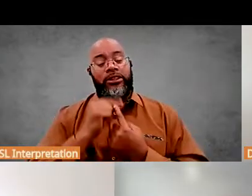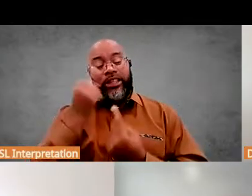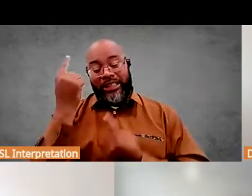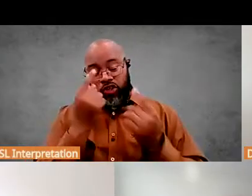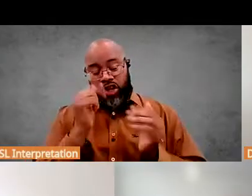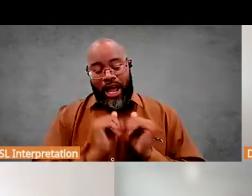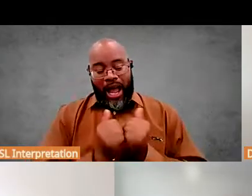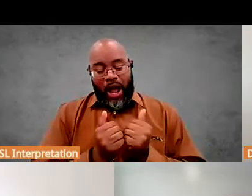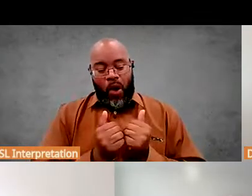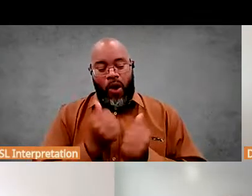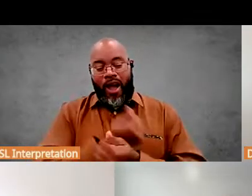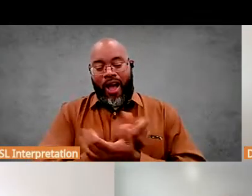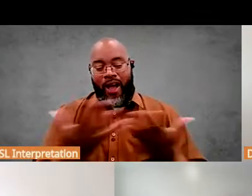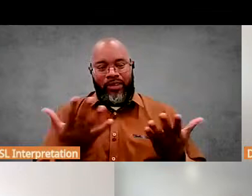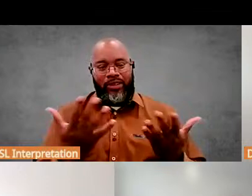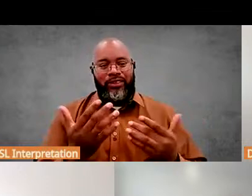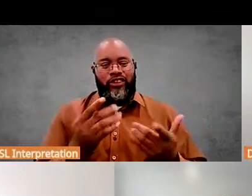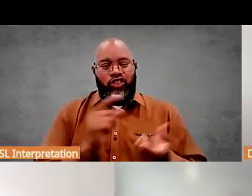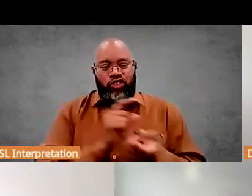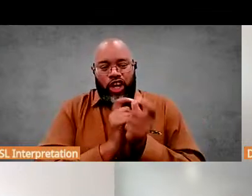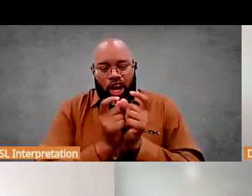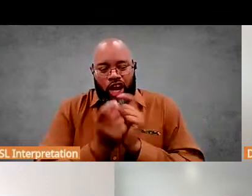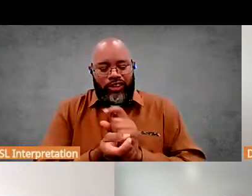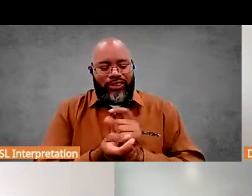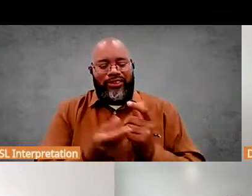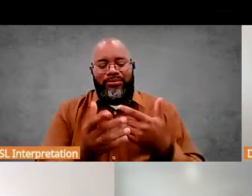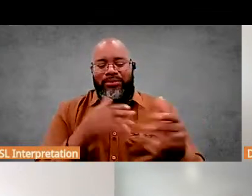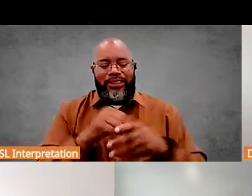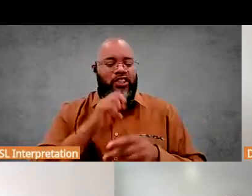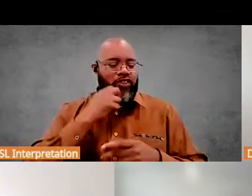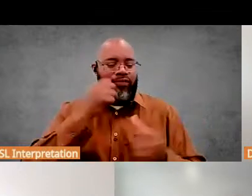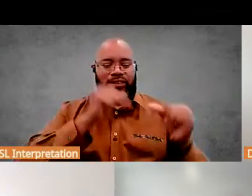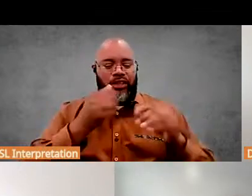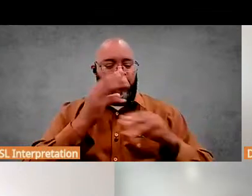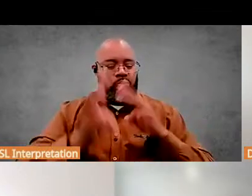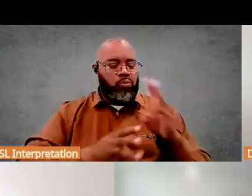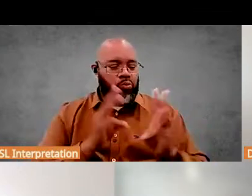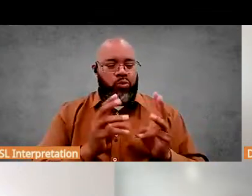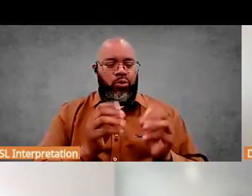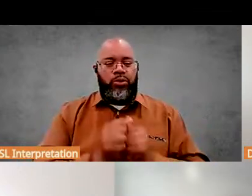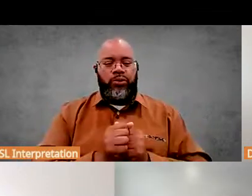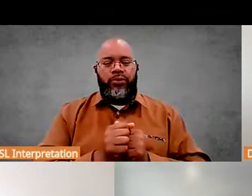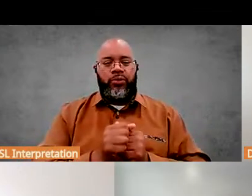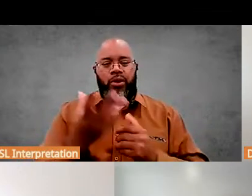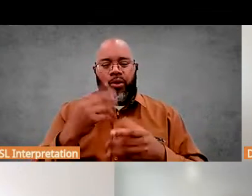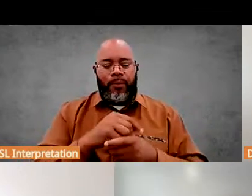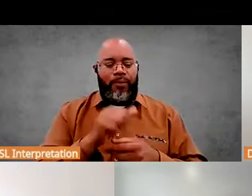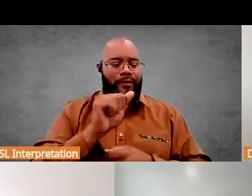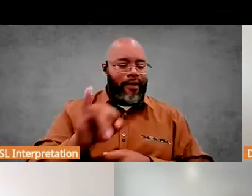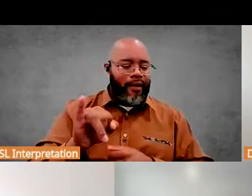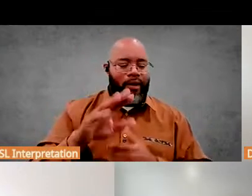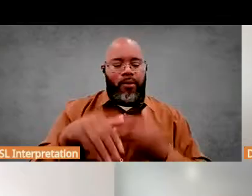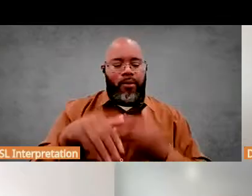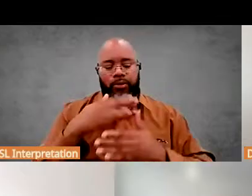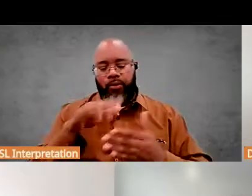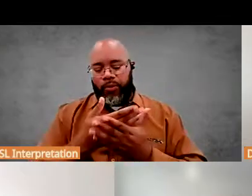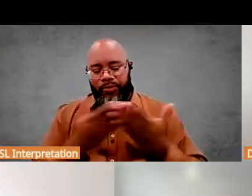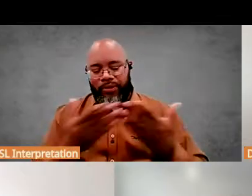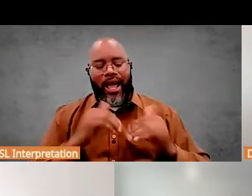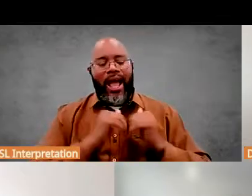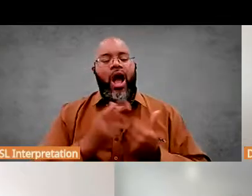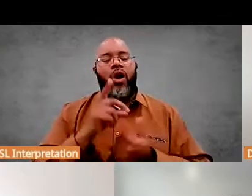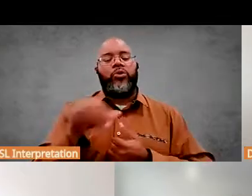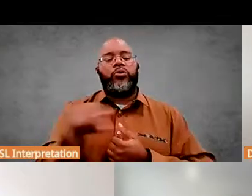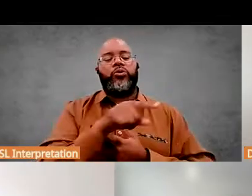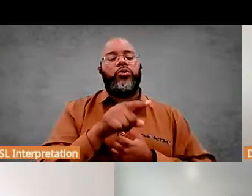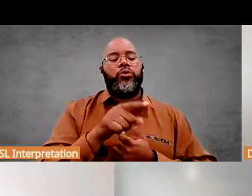how everything is rapidly changing, especially even in the neuroscience world with the incorporation of like AI, language processing, all of those things. Like, how do you